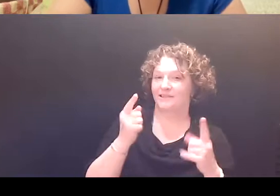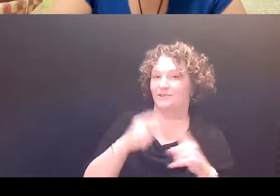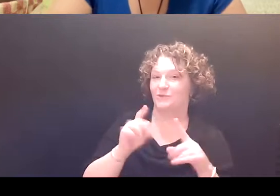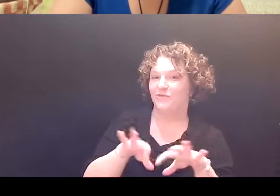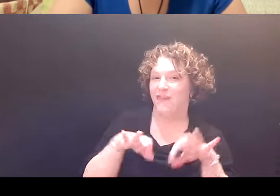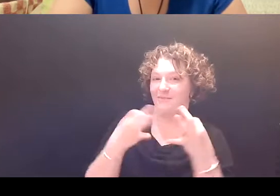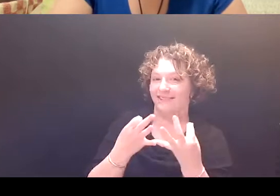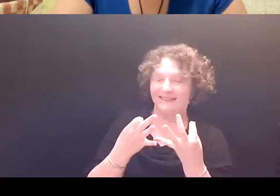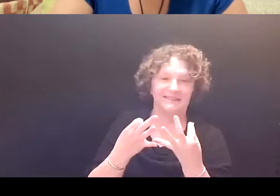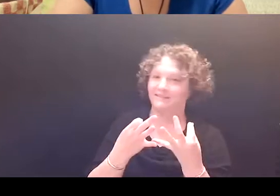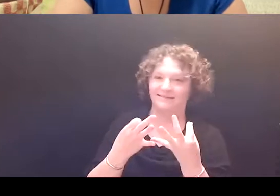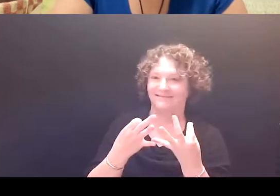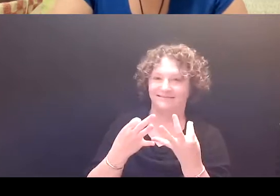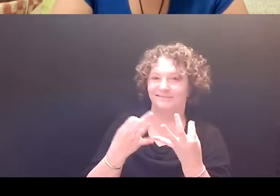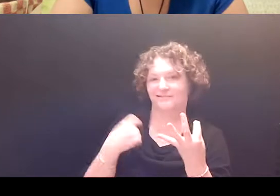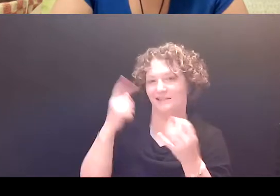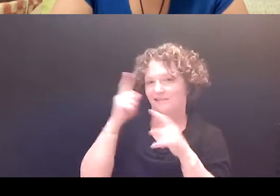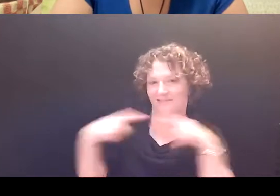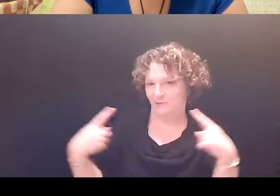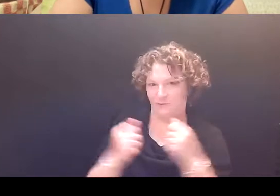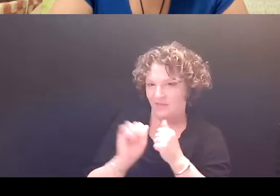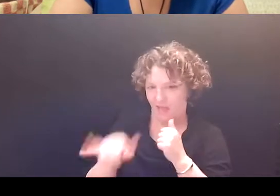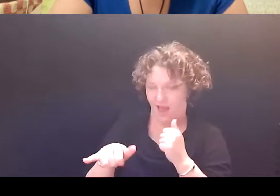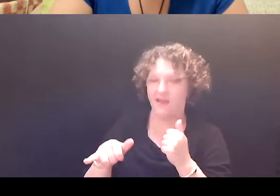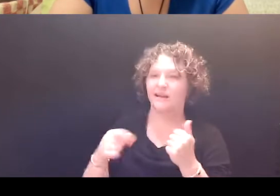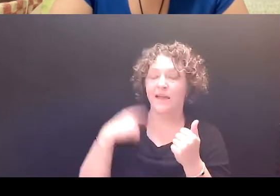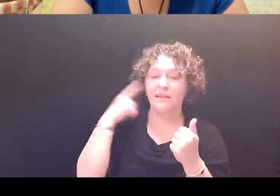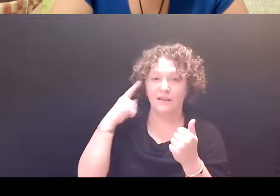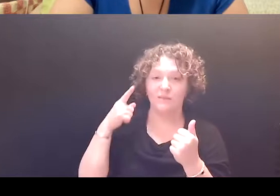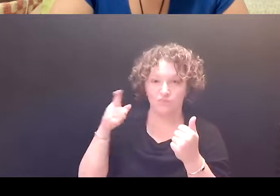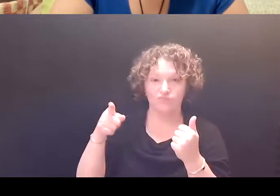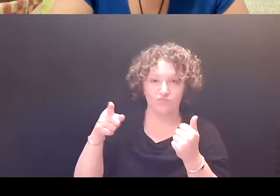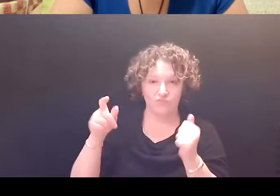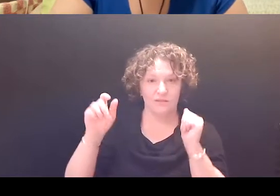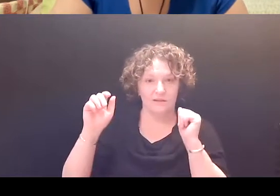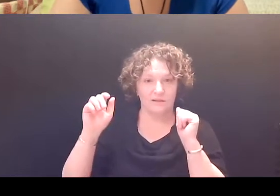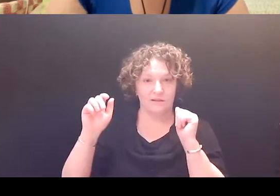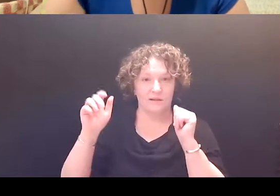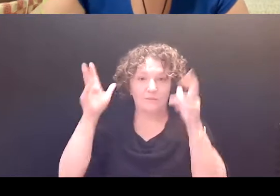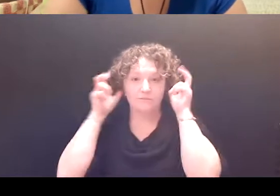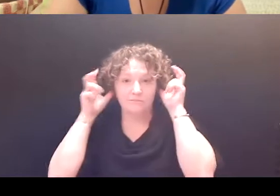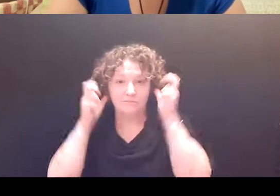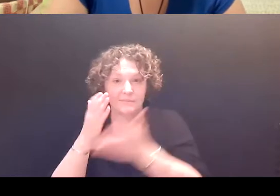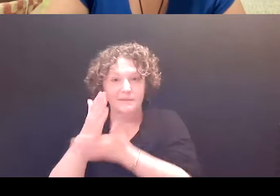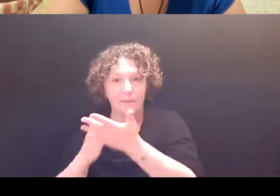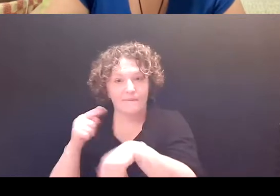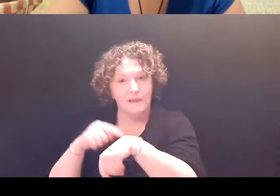I have recommended to families that I disagree with that. I think